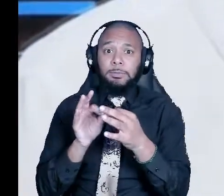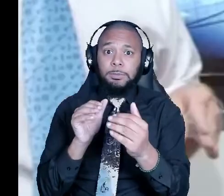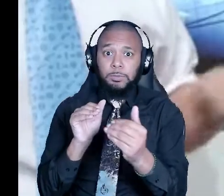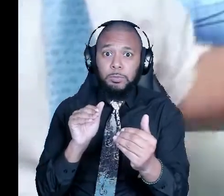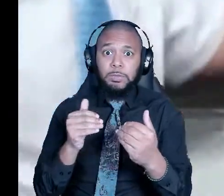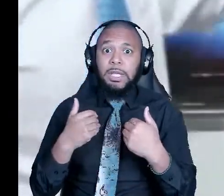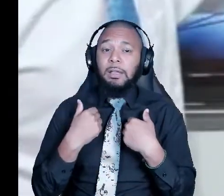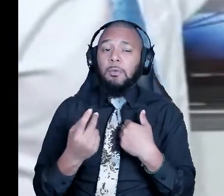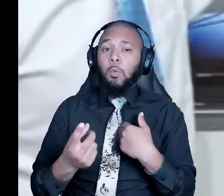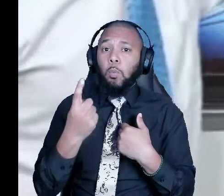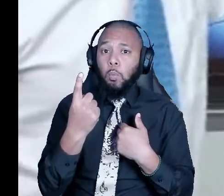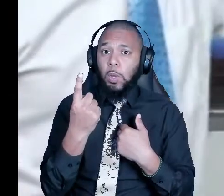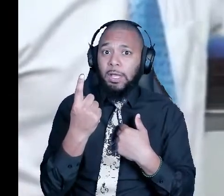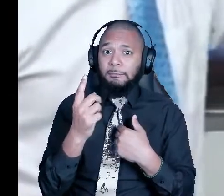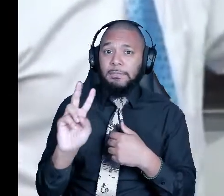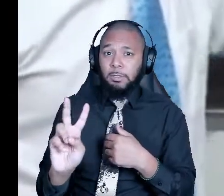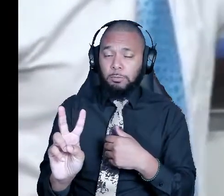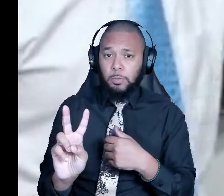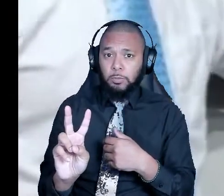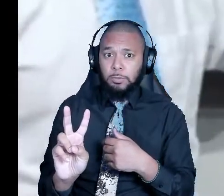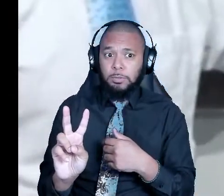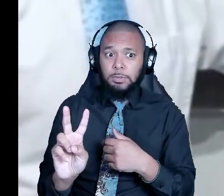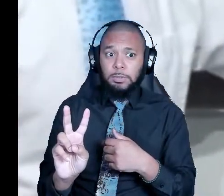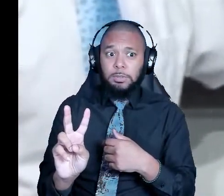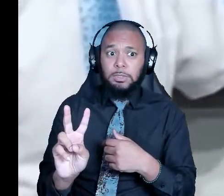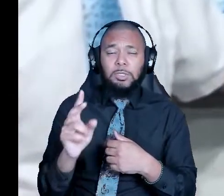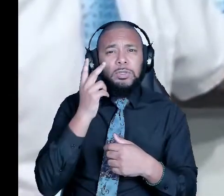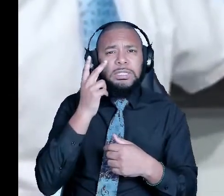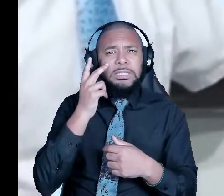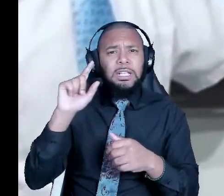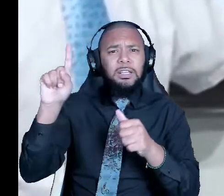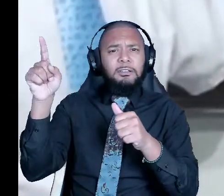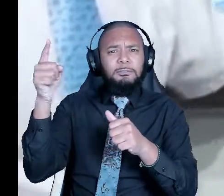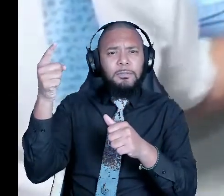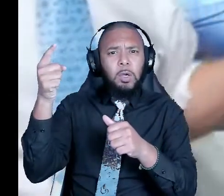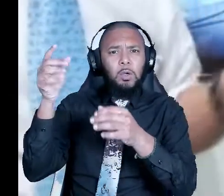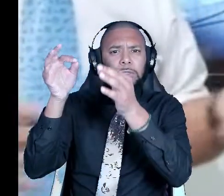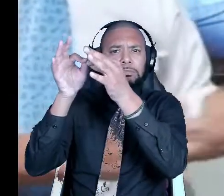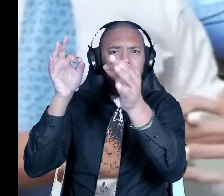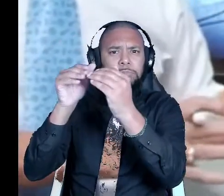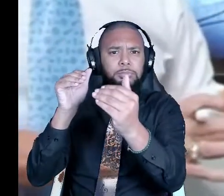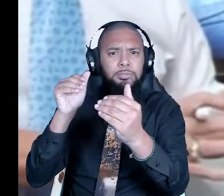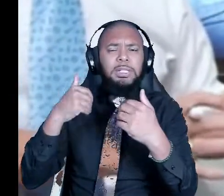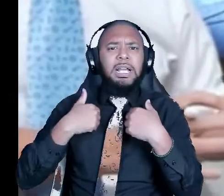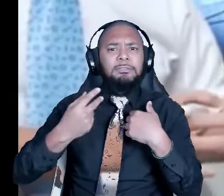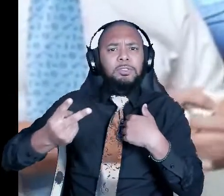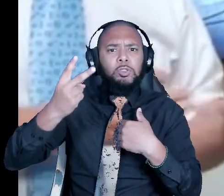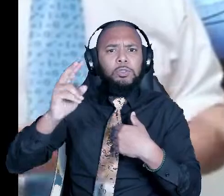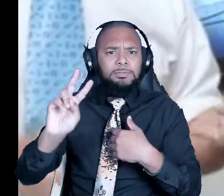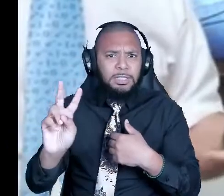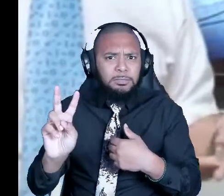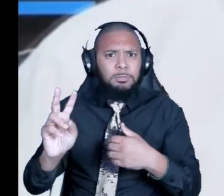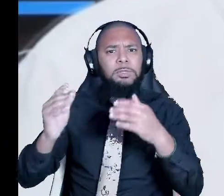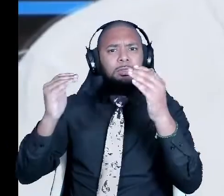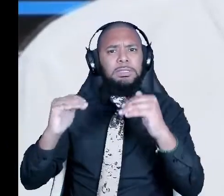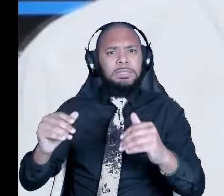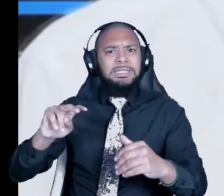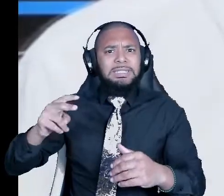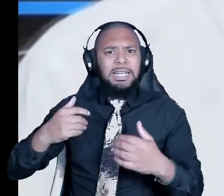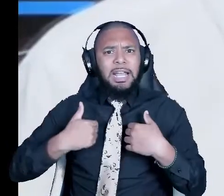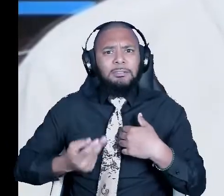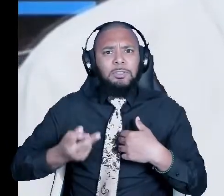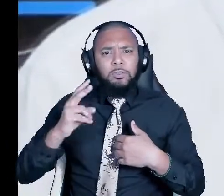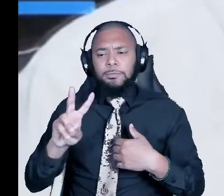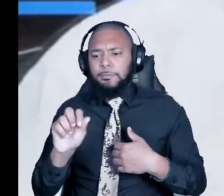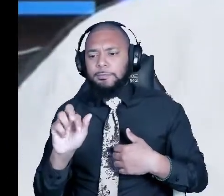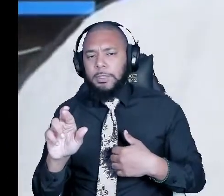in it. This equation had two variables, this equation had two variables, but by doing that substitution process, you end up with an equation that only